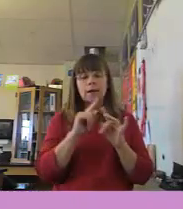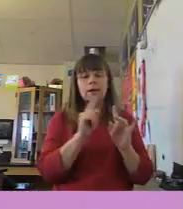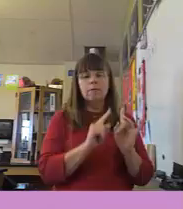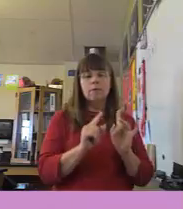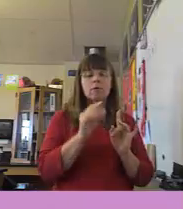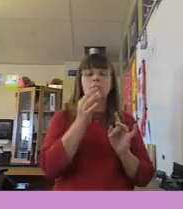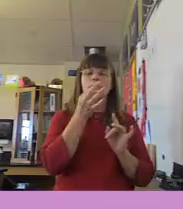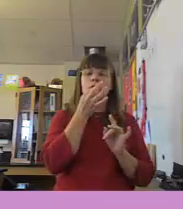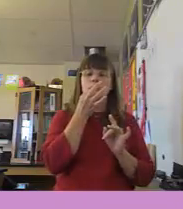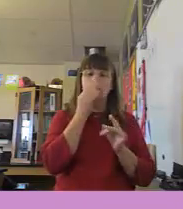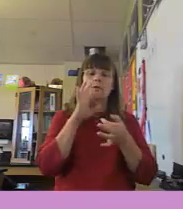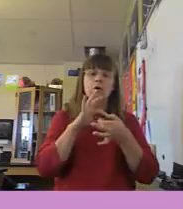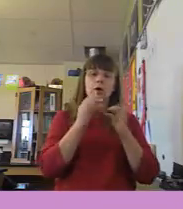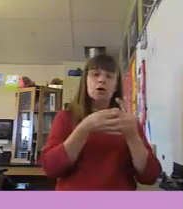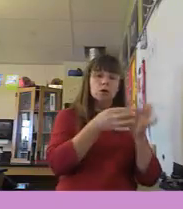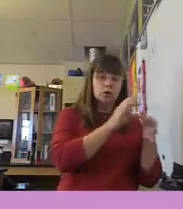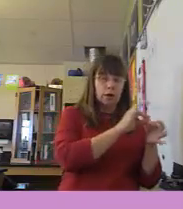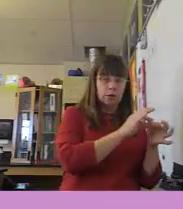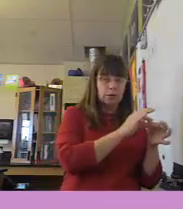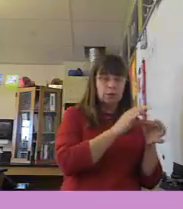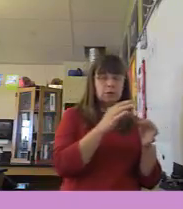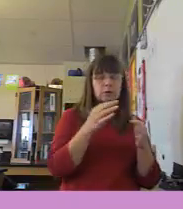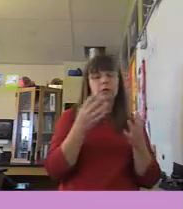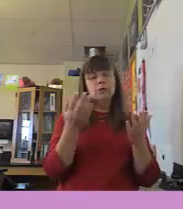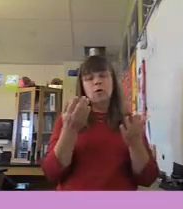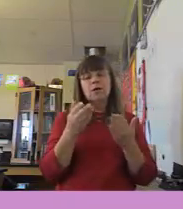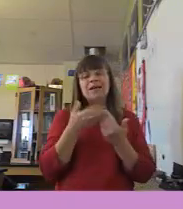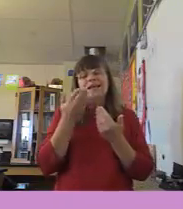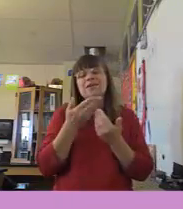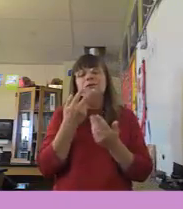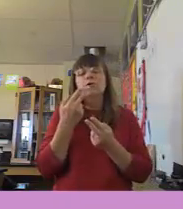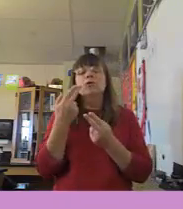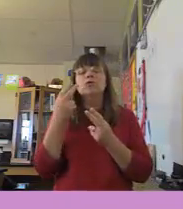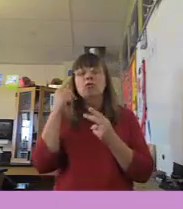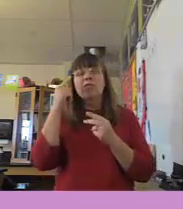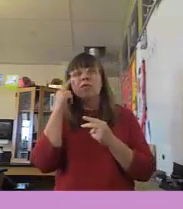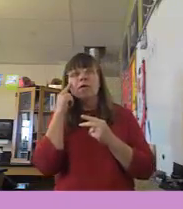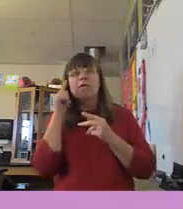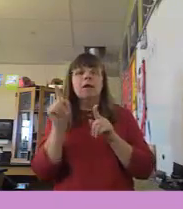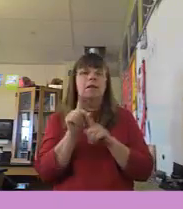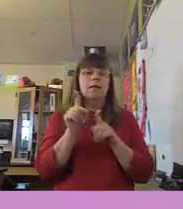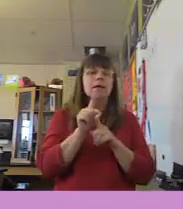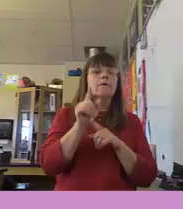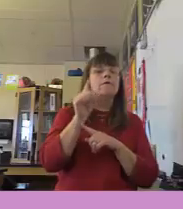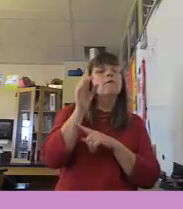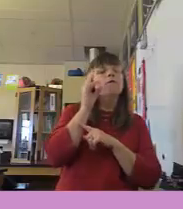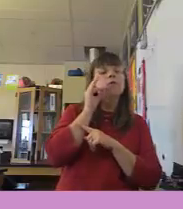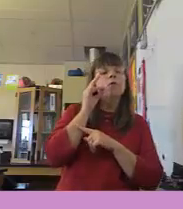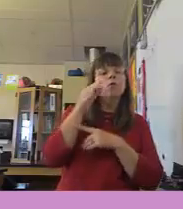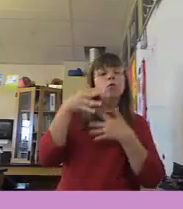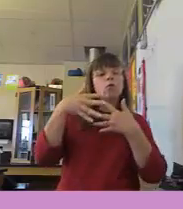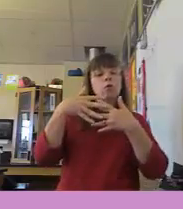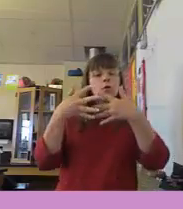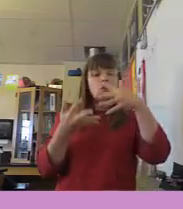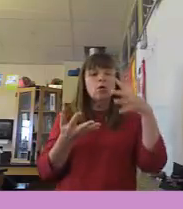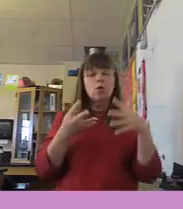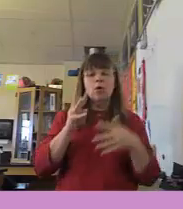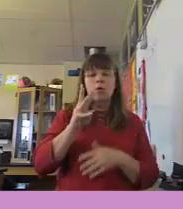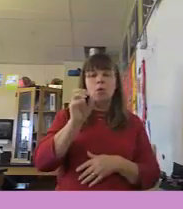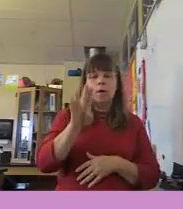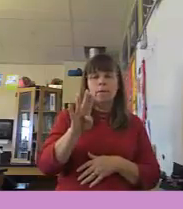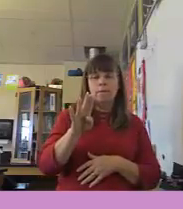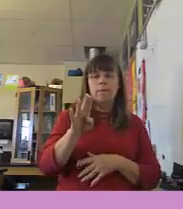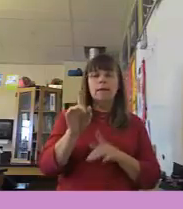So it's called a food web because by the time you connect everybody who's eaten everything, it makes almost like a spider